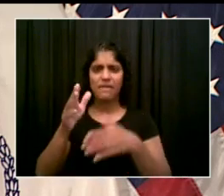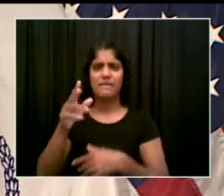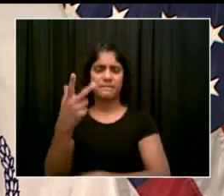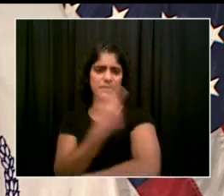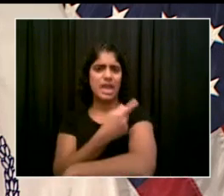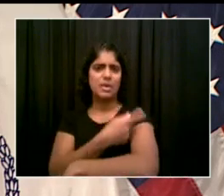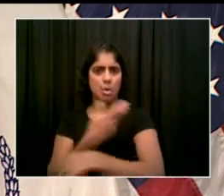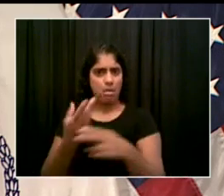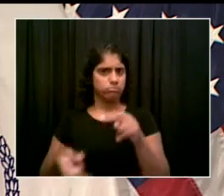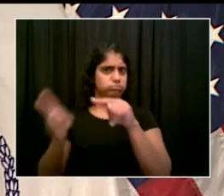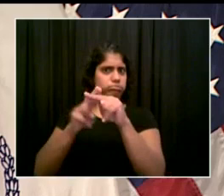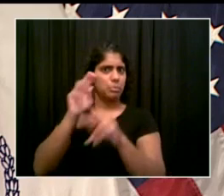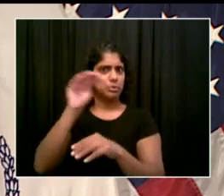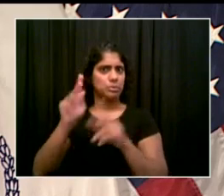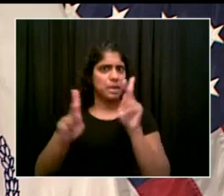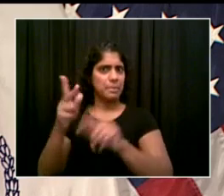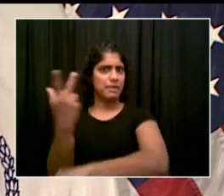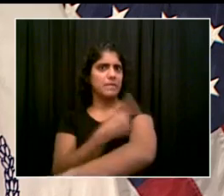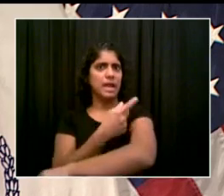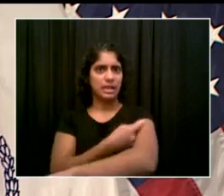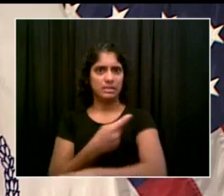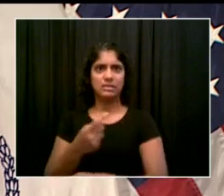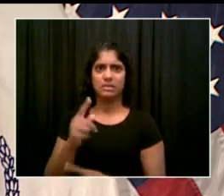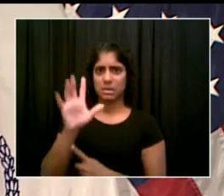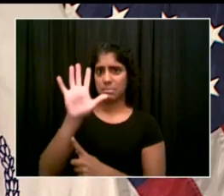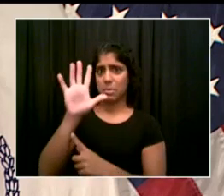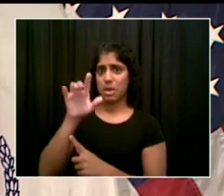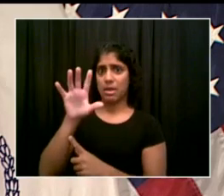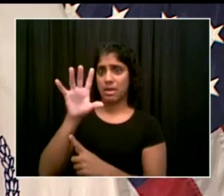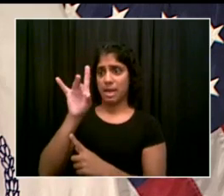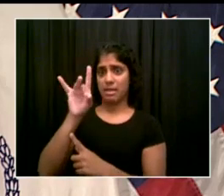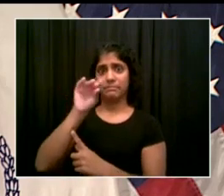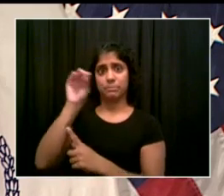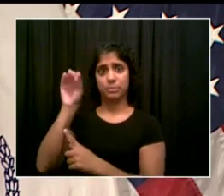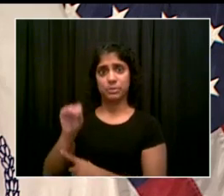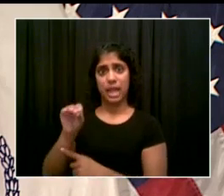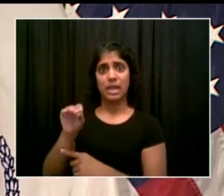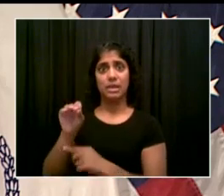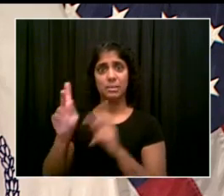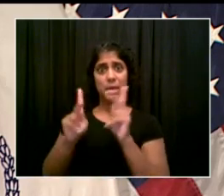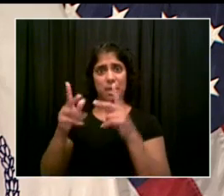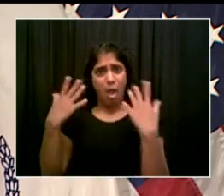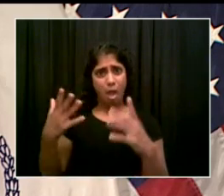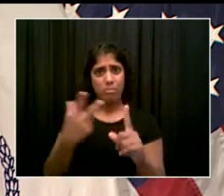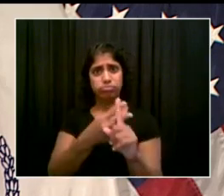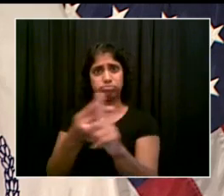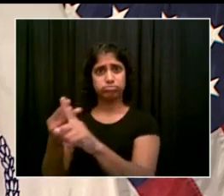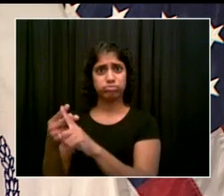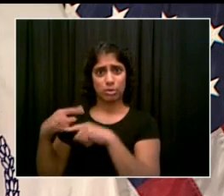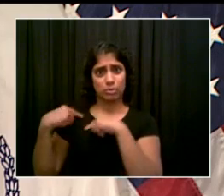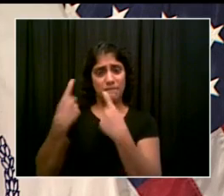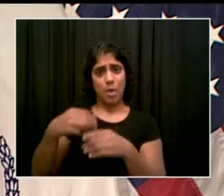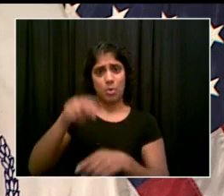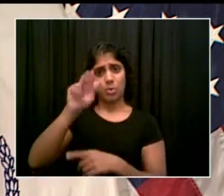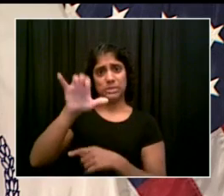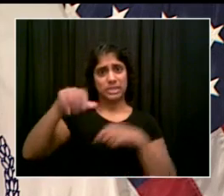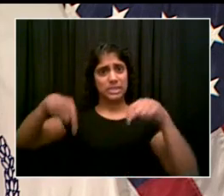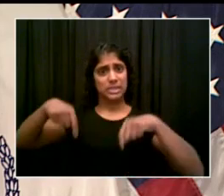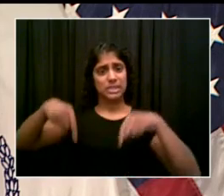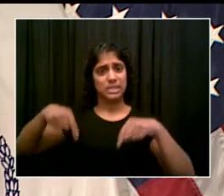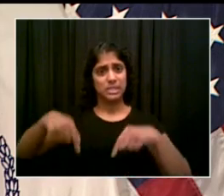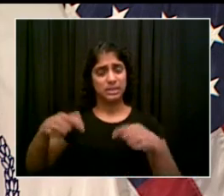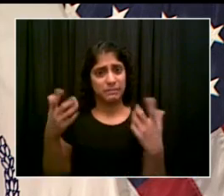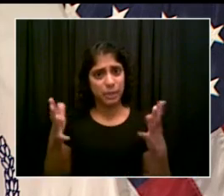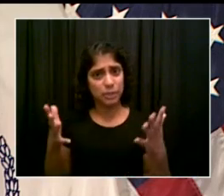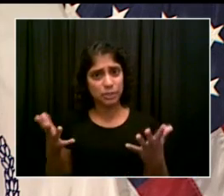has a ring of truth to it, James. It's the shape of things to come. the Delta variant has thrown us a huge